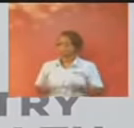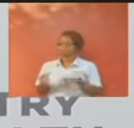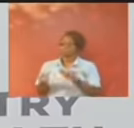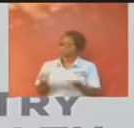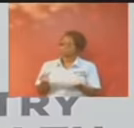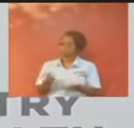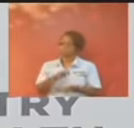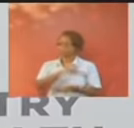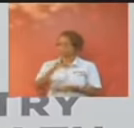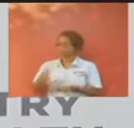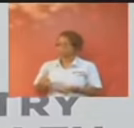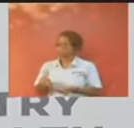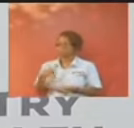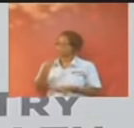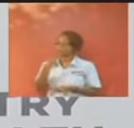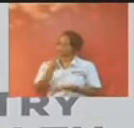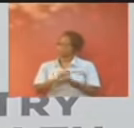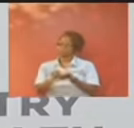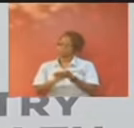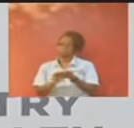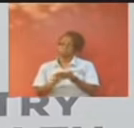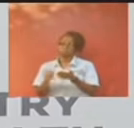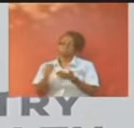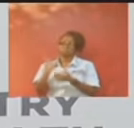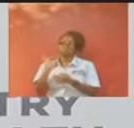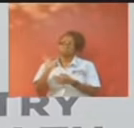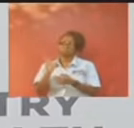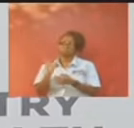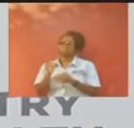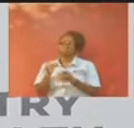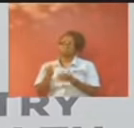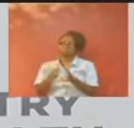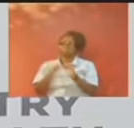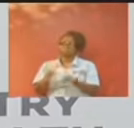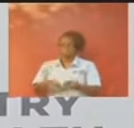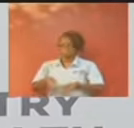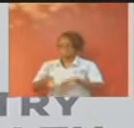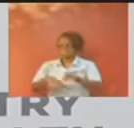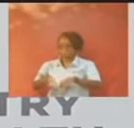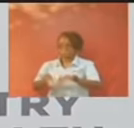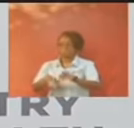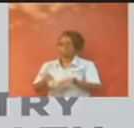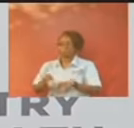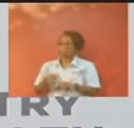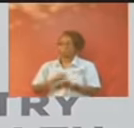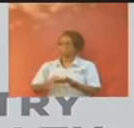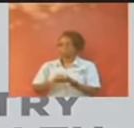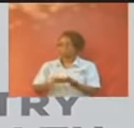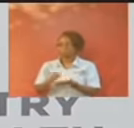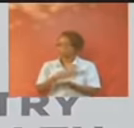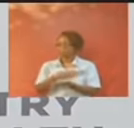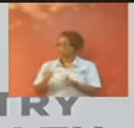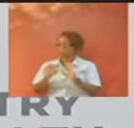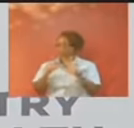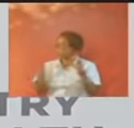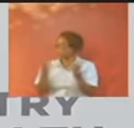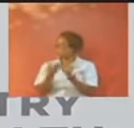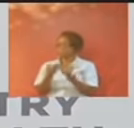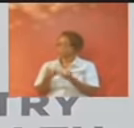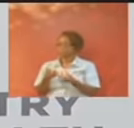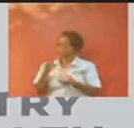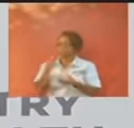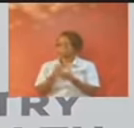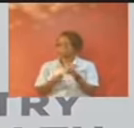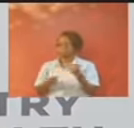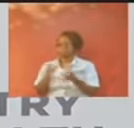where the death occurred. Of course, at this present time, we would look at the autopsy to ensure that it was not a COVID-19 related death before